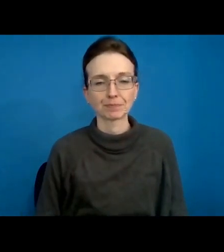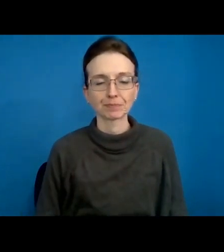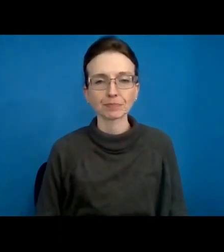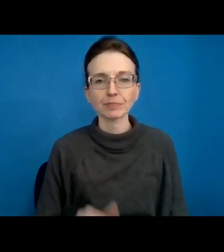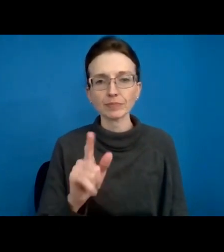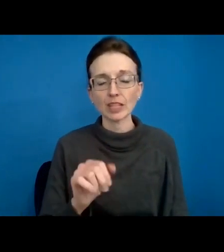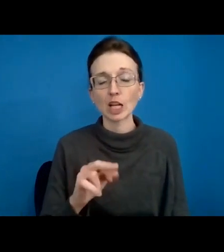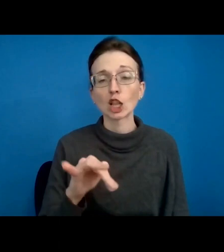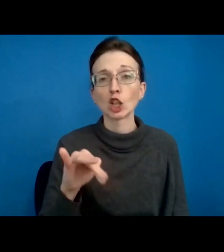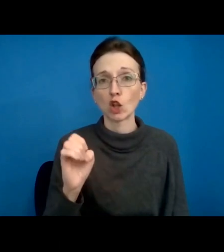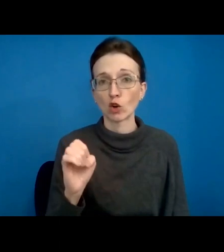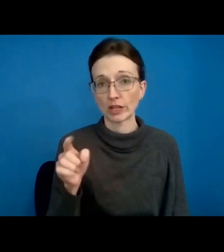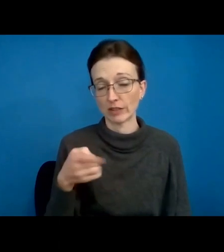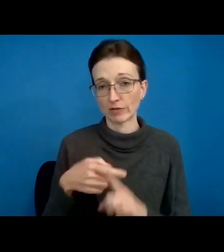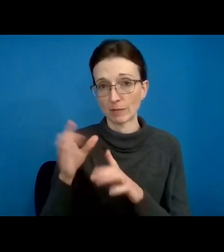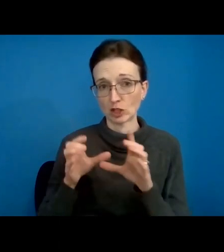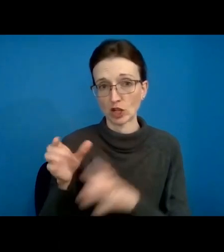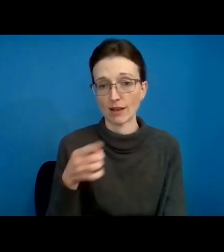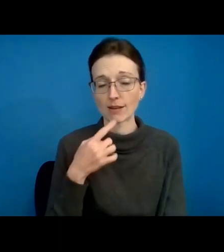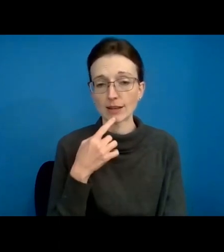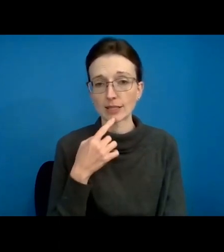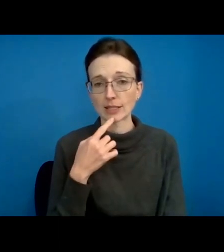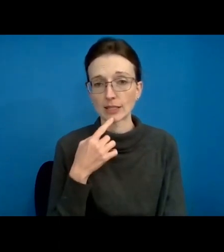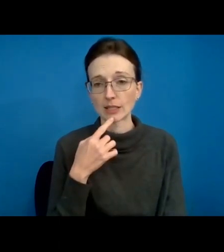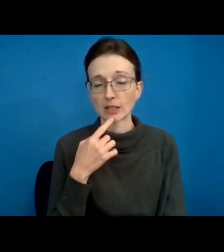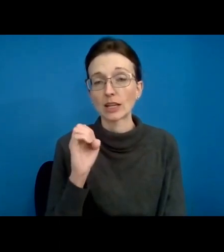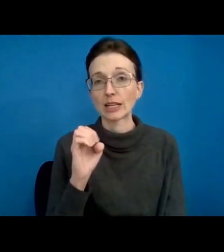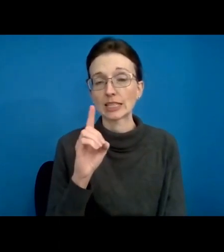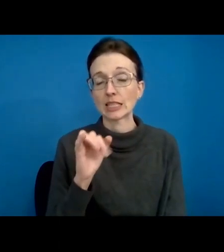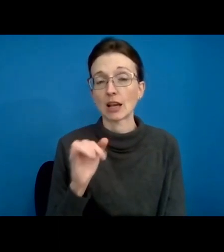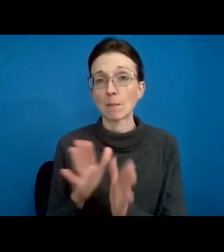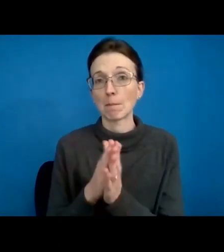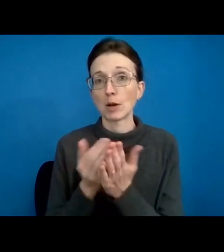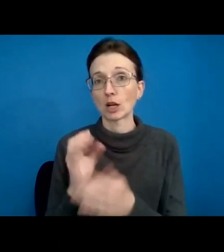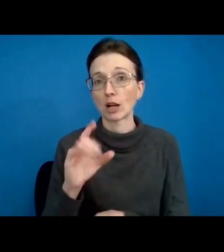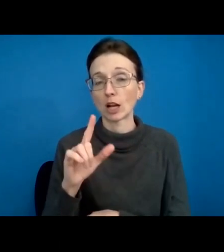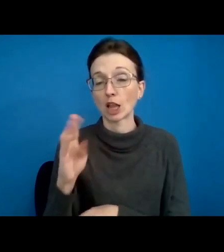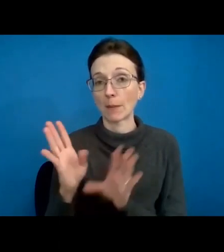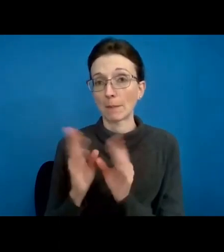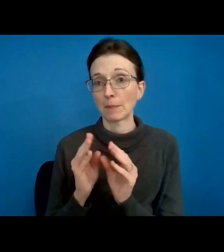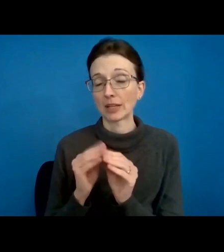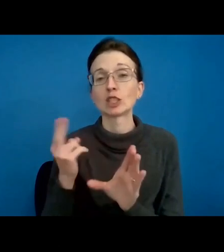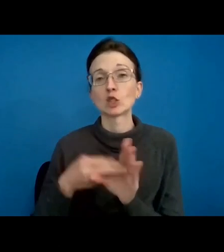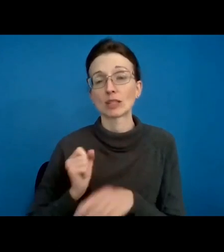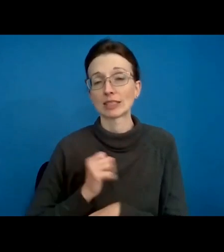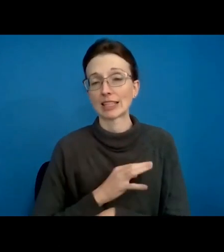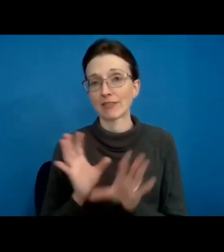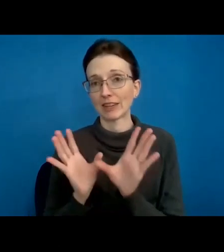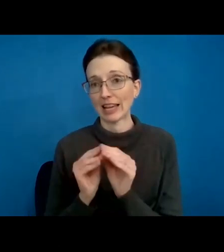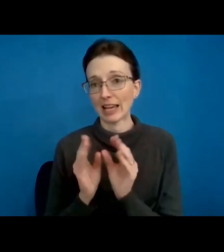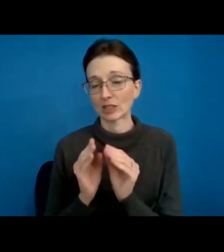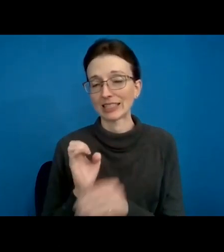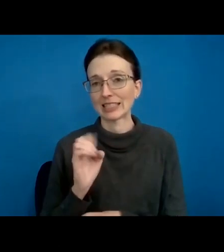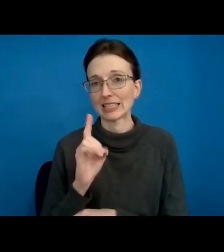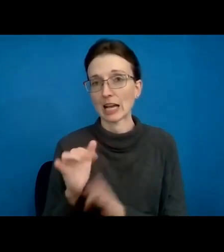Lori in the chat is saying that, oh, EDI book club meeting. Join the Staff Council EDI book club as